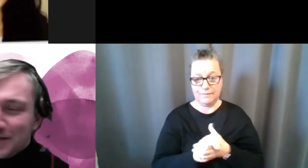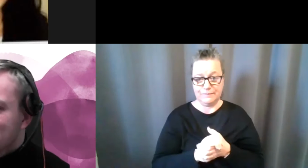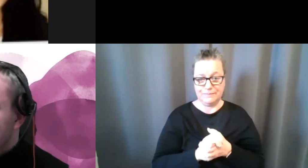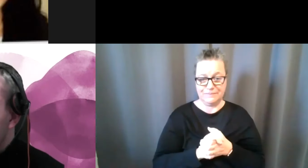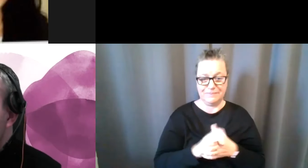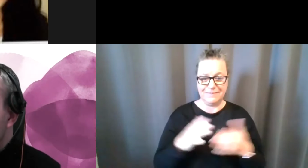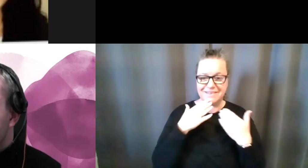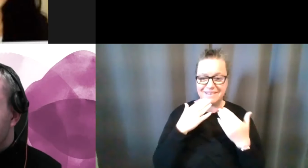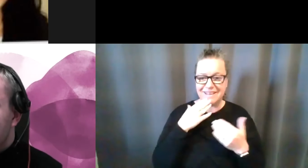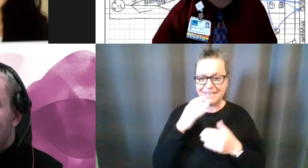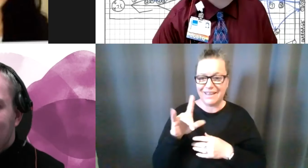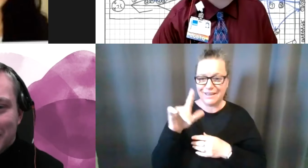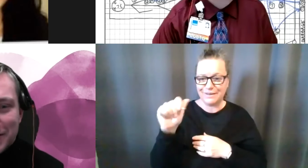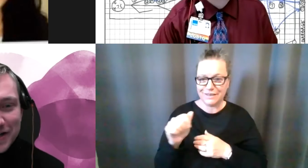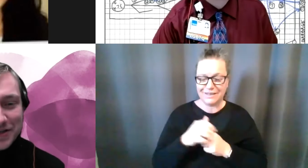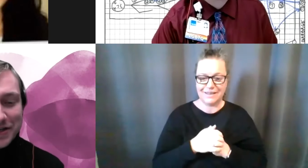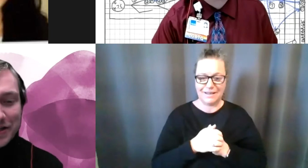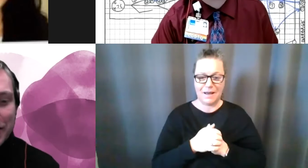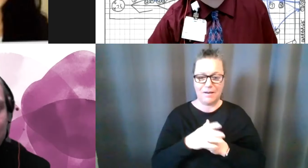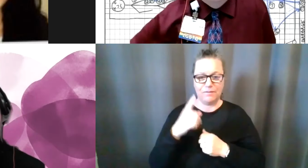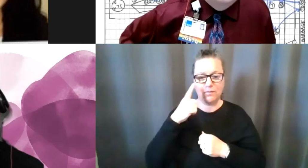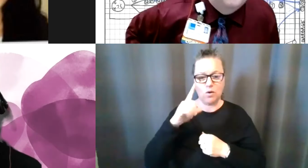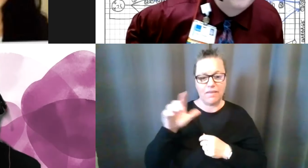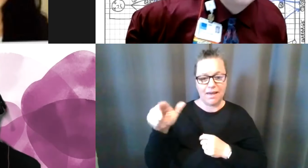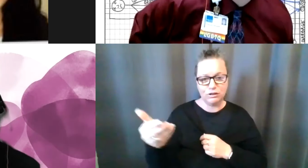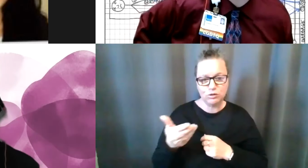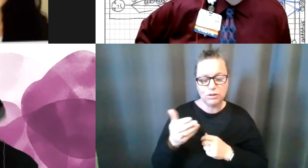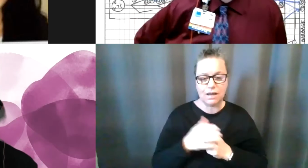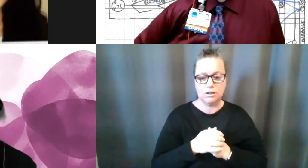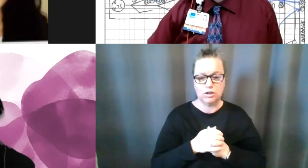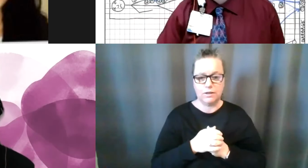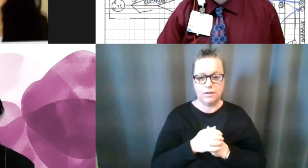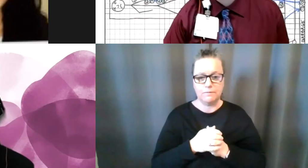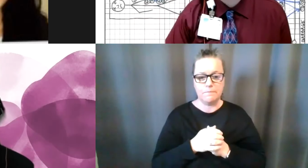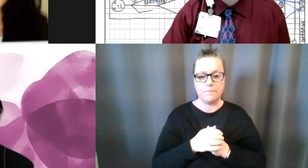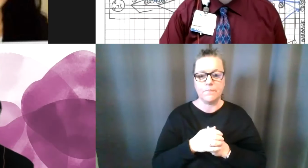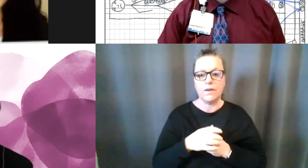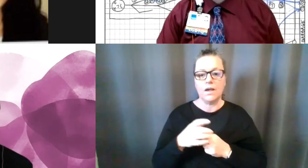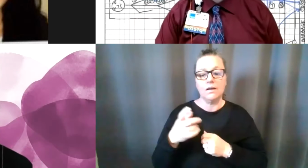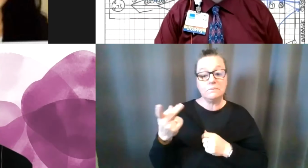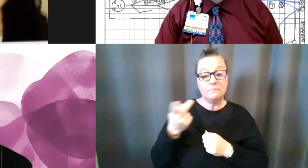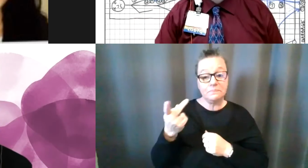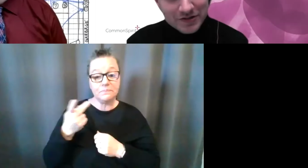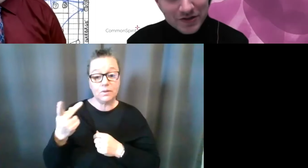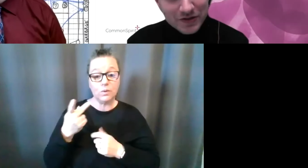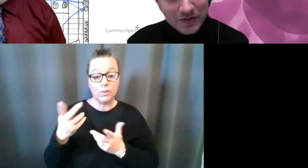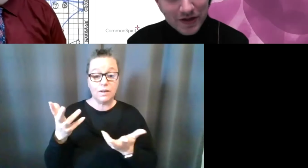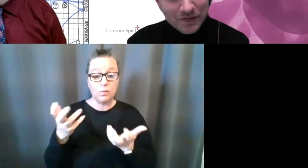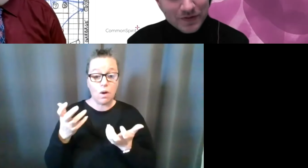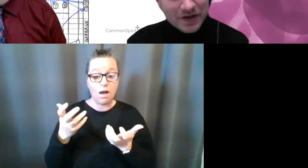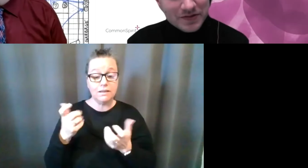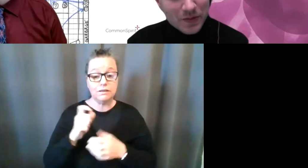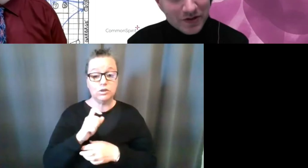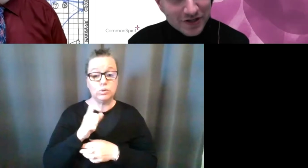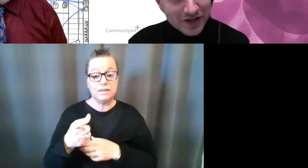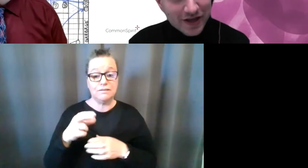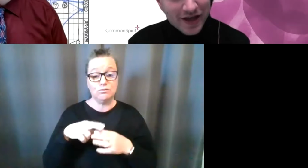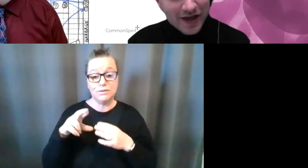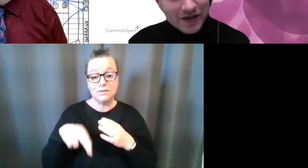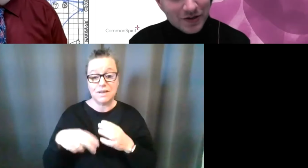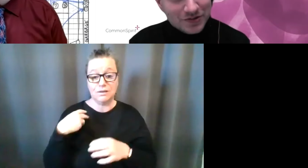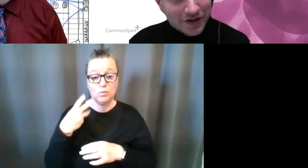Thank you, Jessica, for that introduction. And on behalf of Shauna and I, we just wanted to give Results